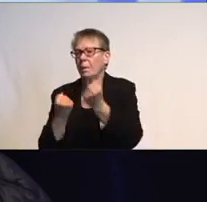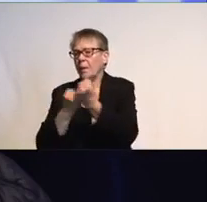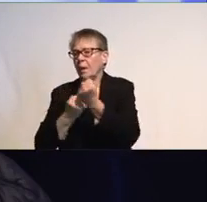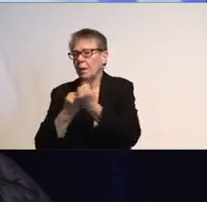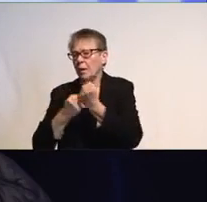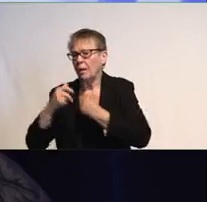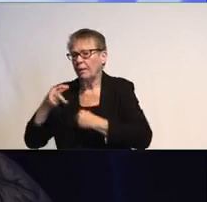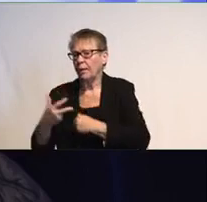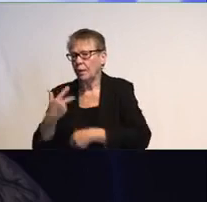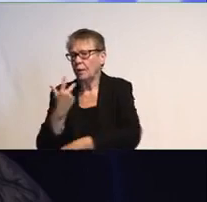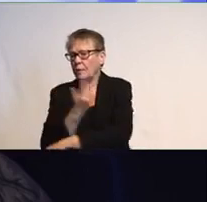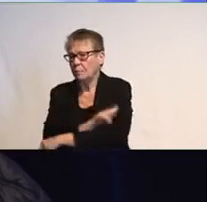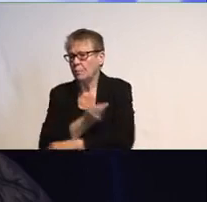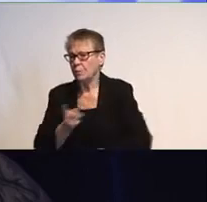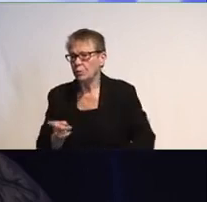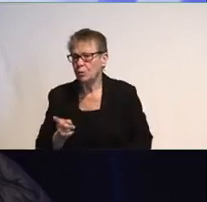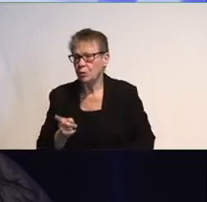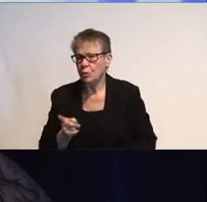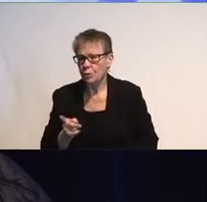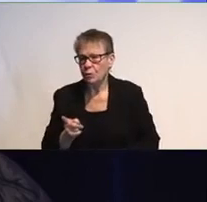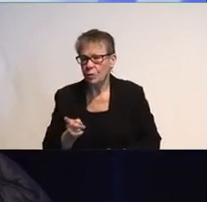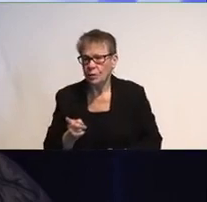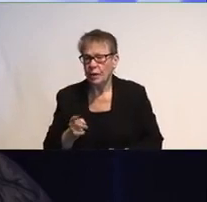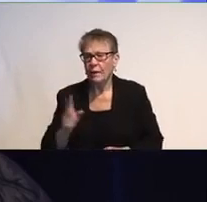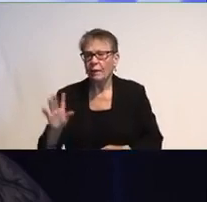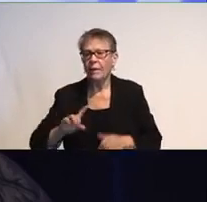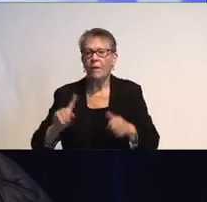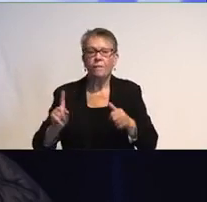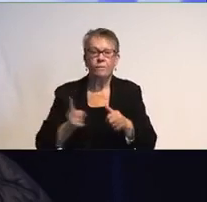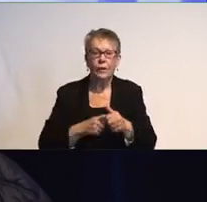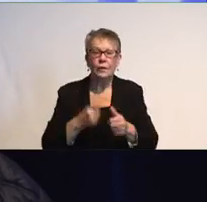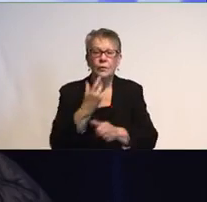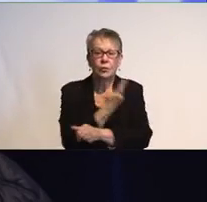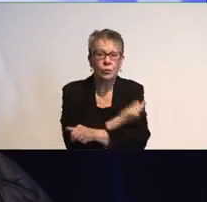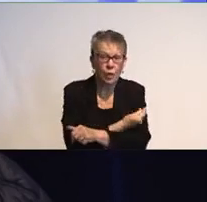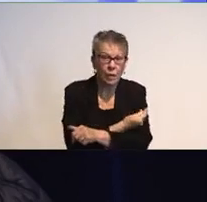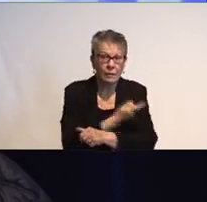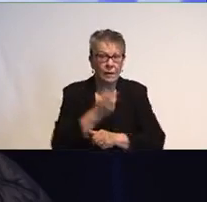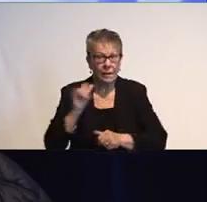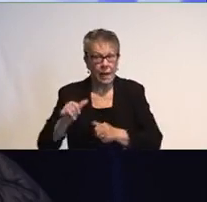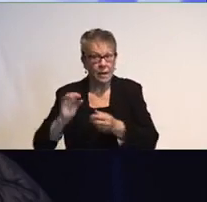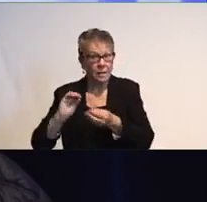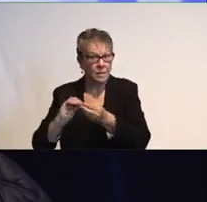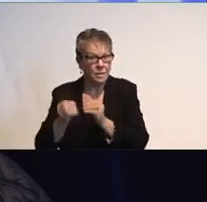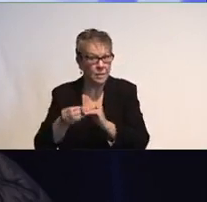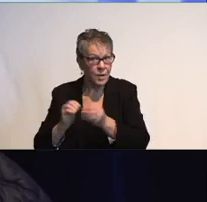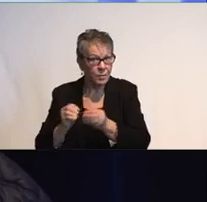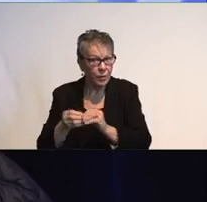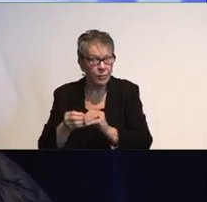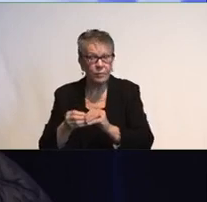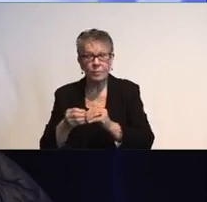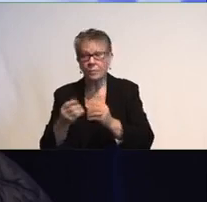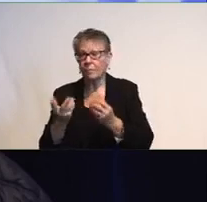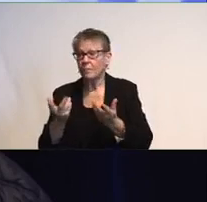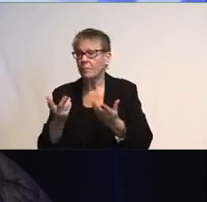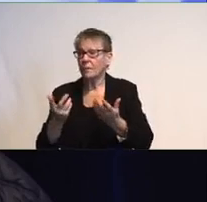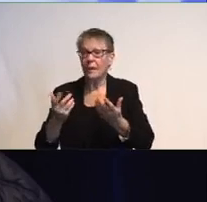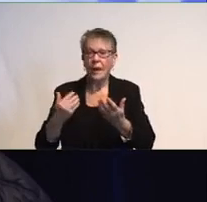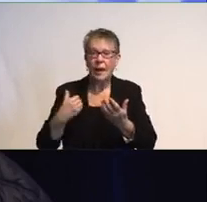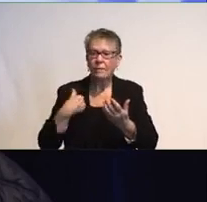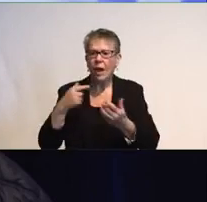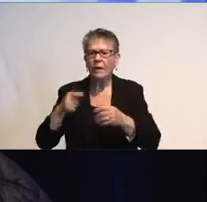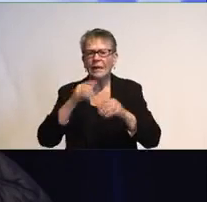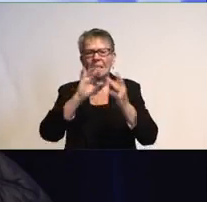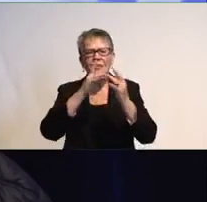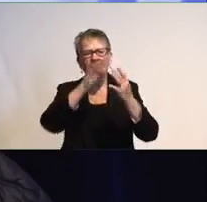the information for primary vaccination series, this data can be reviewed by county, municipality, or facility